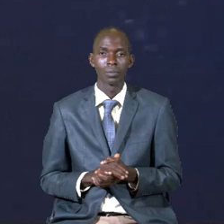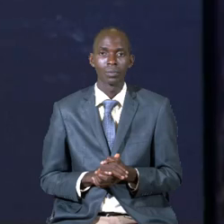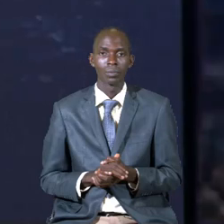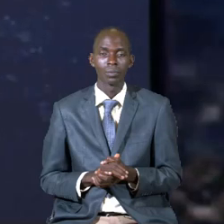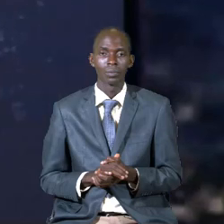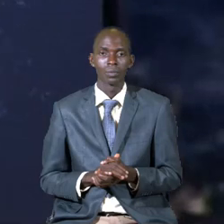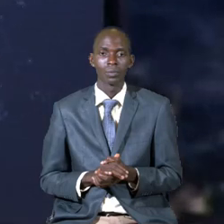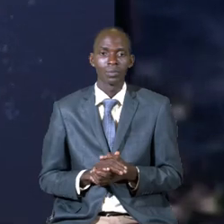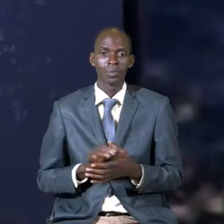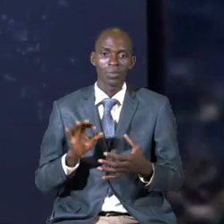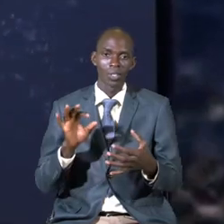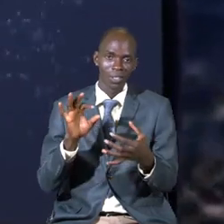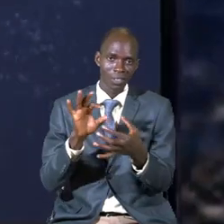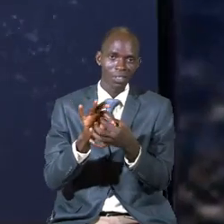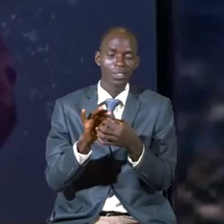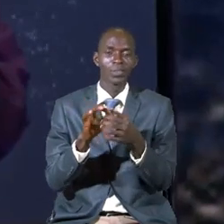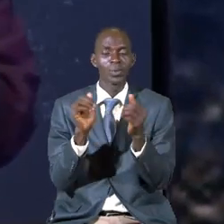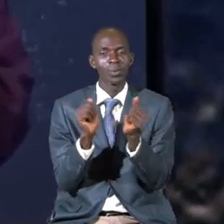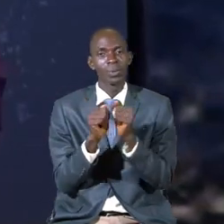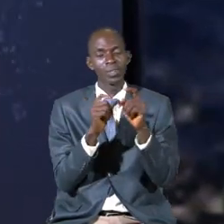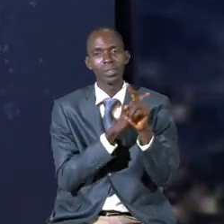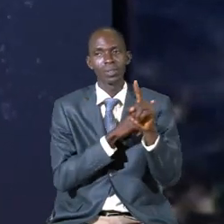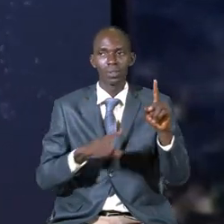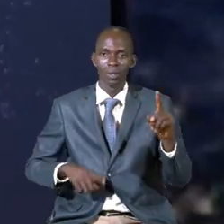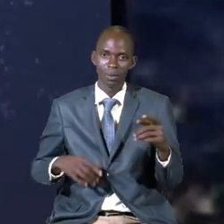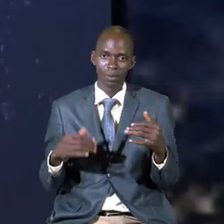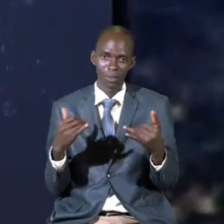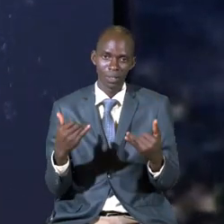connect with the lord right now